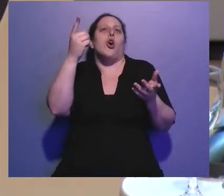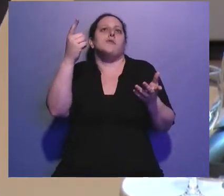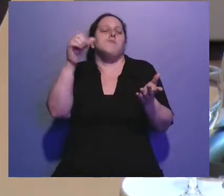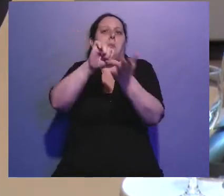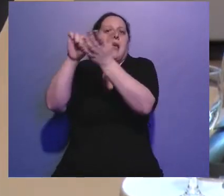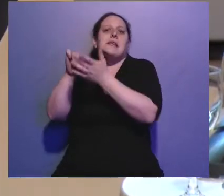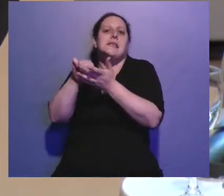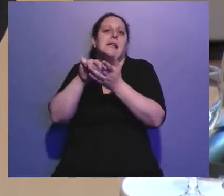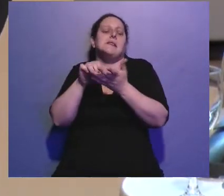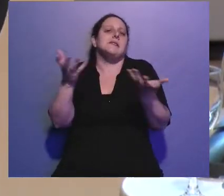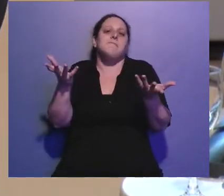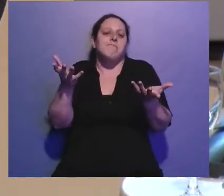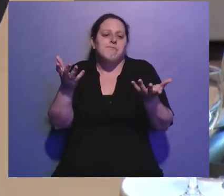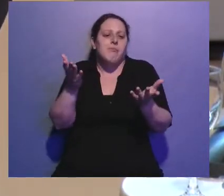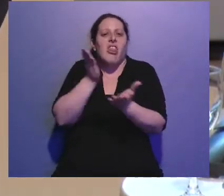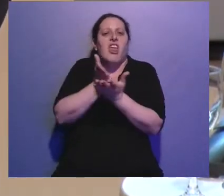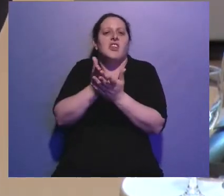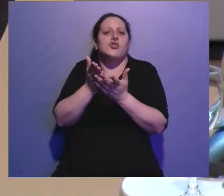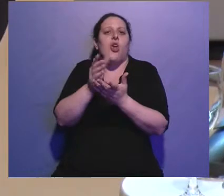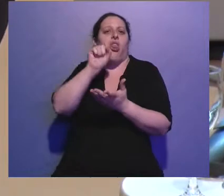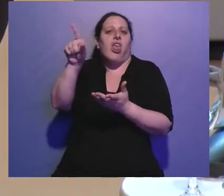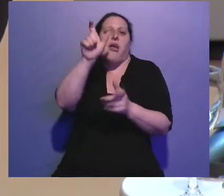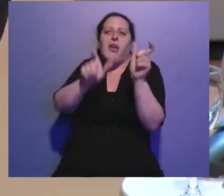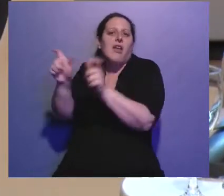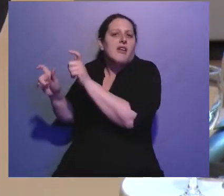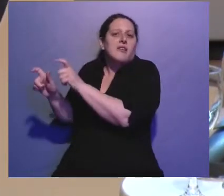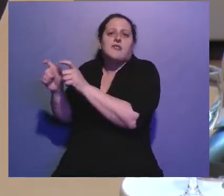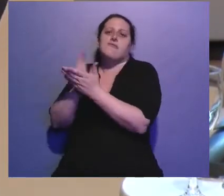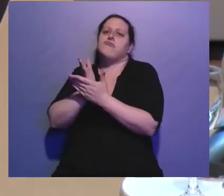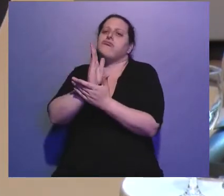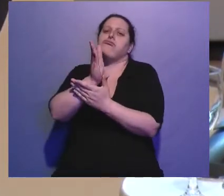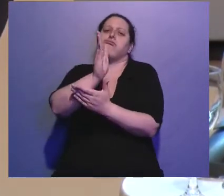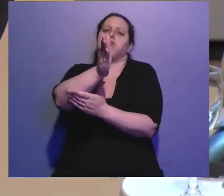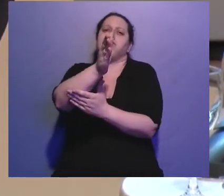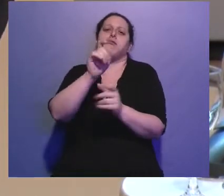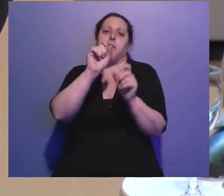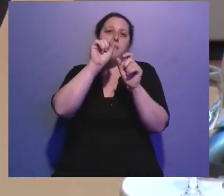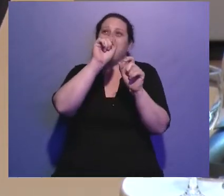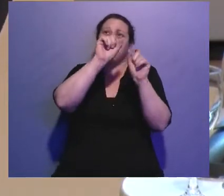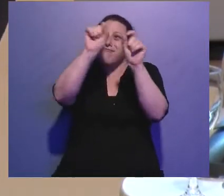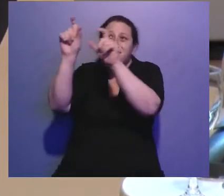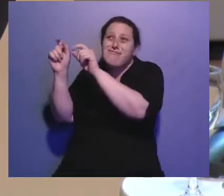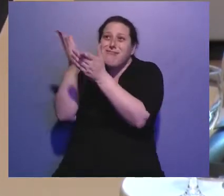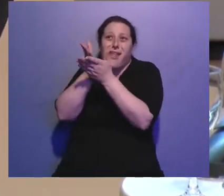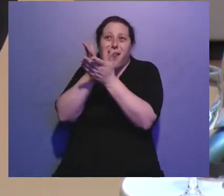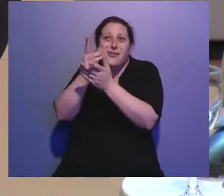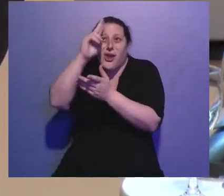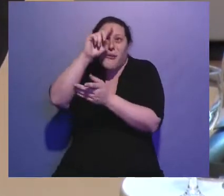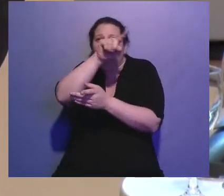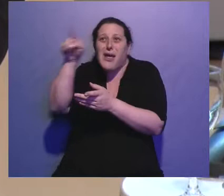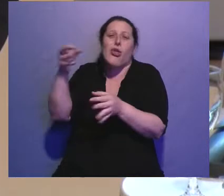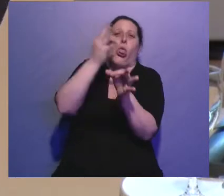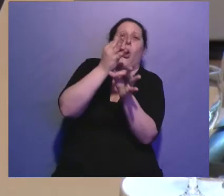where the individual's human rights are naturally sustained: the right to education, basic